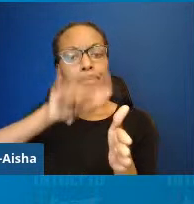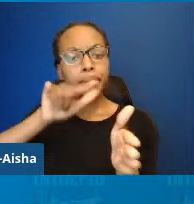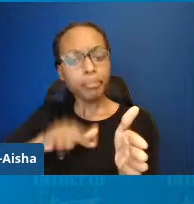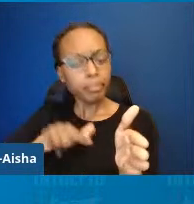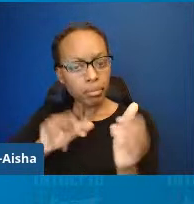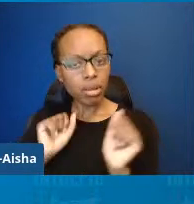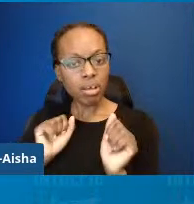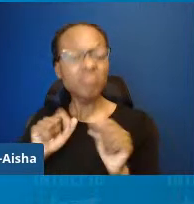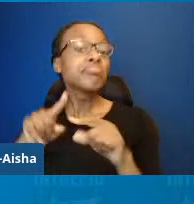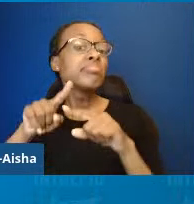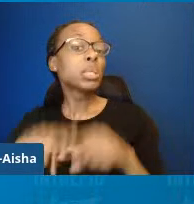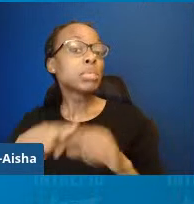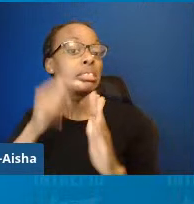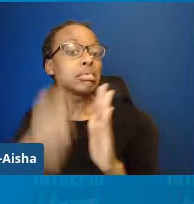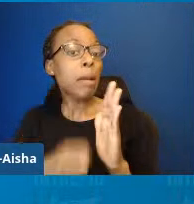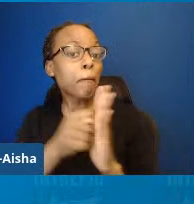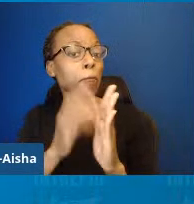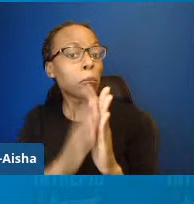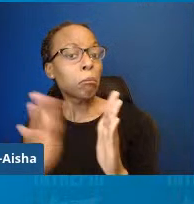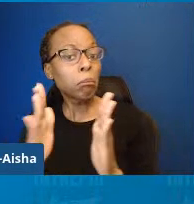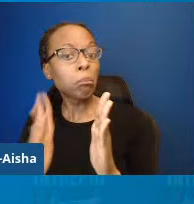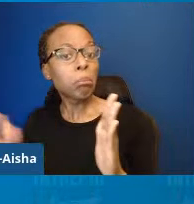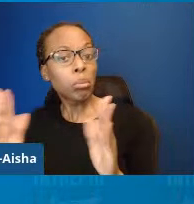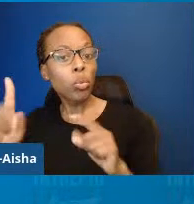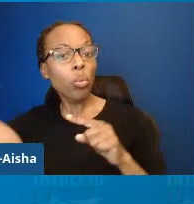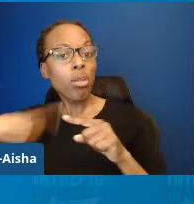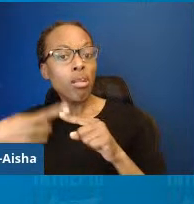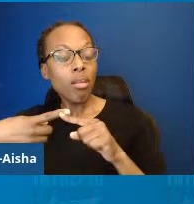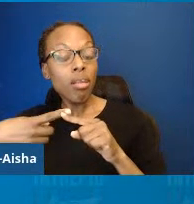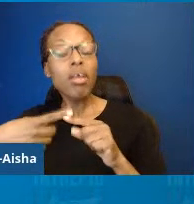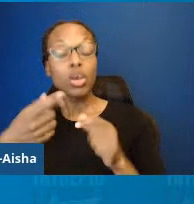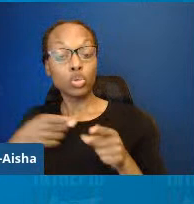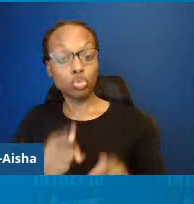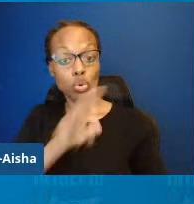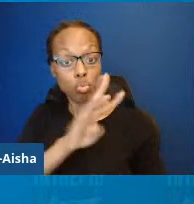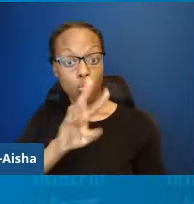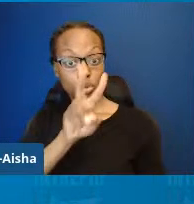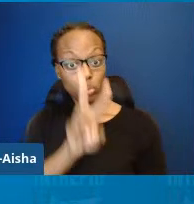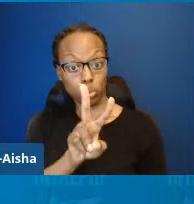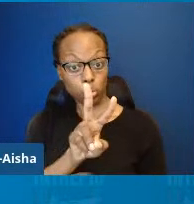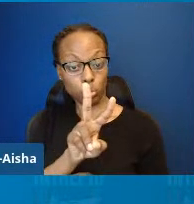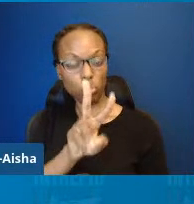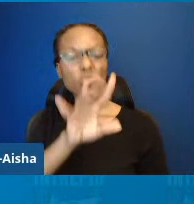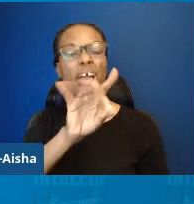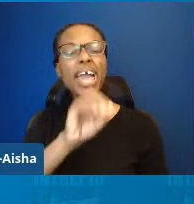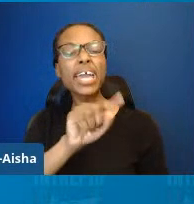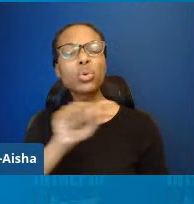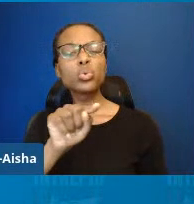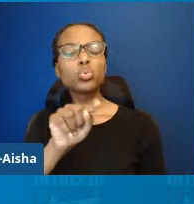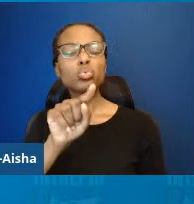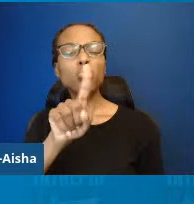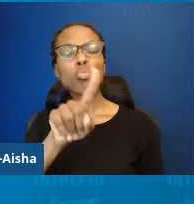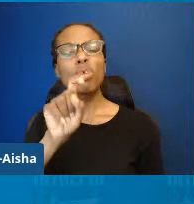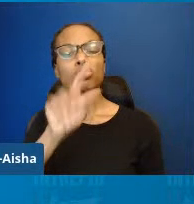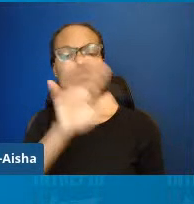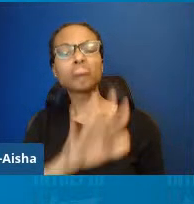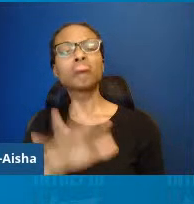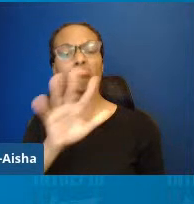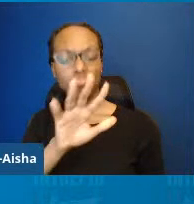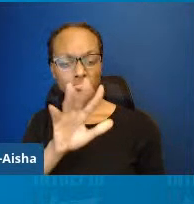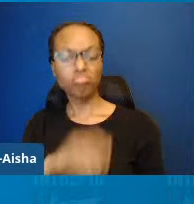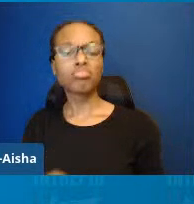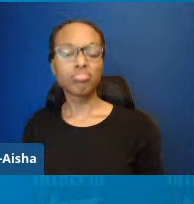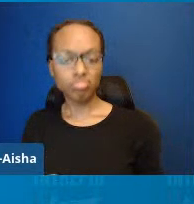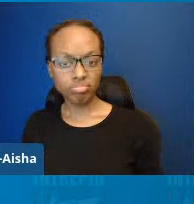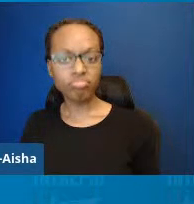period we're thinking about. But in World War II, it would be from 80 to about 100 aircraft.